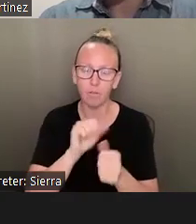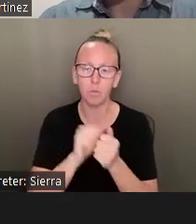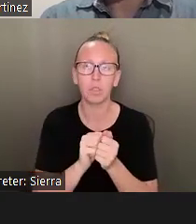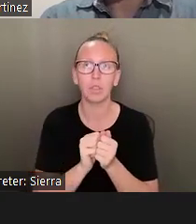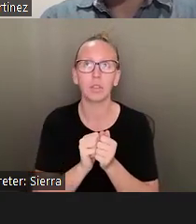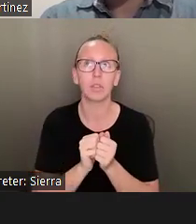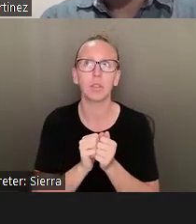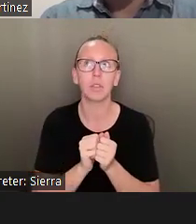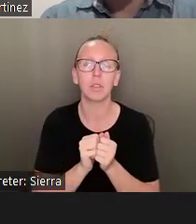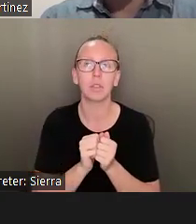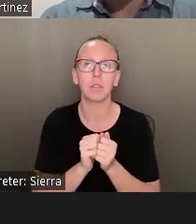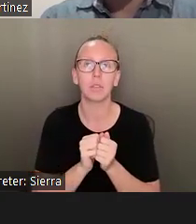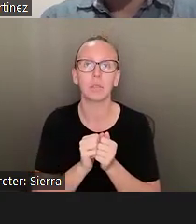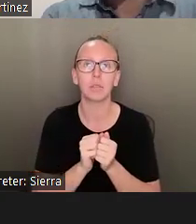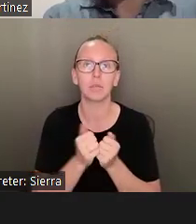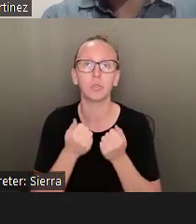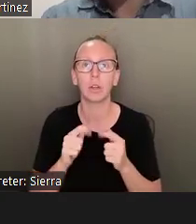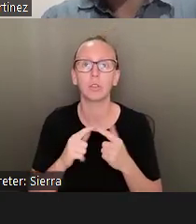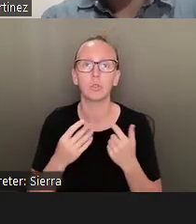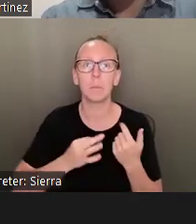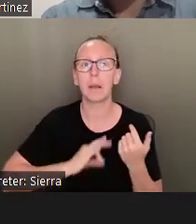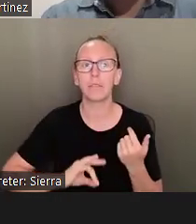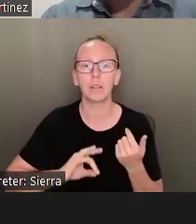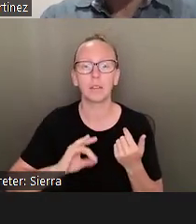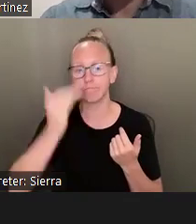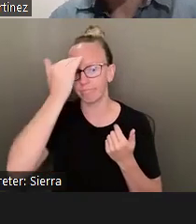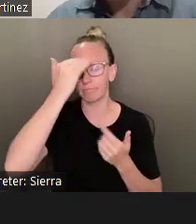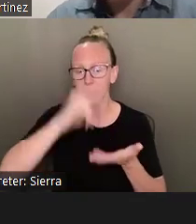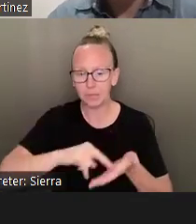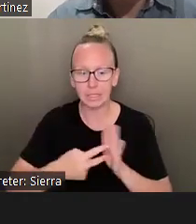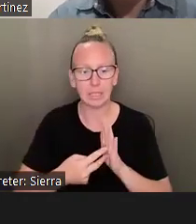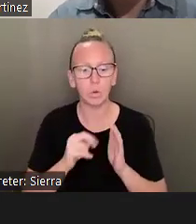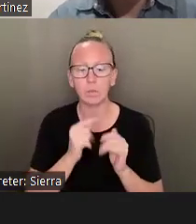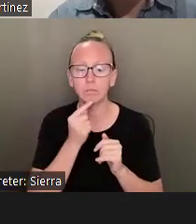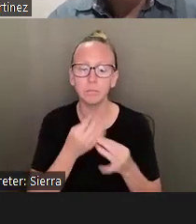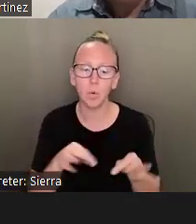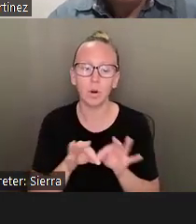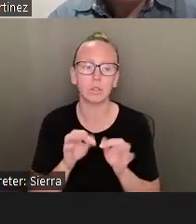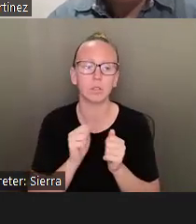gaining some sort of insight or meaning or significance from the time I spend dreaming.